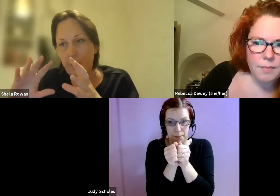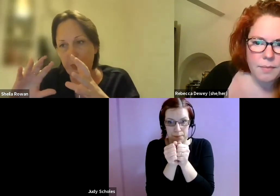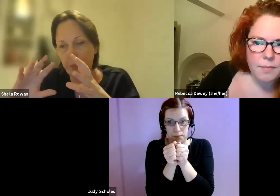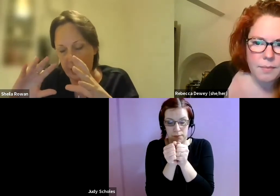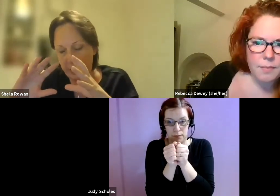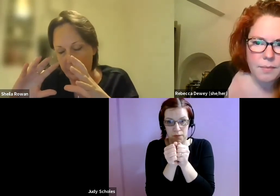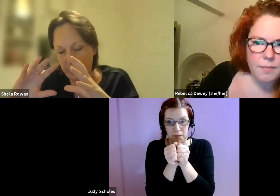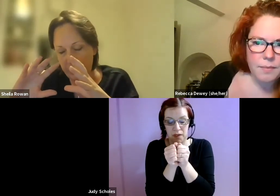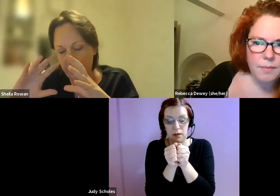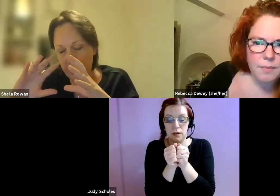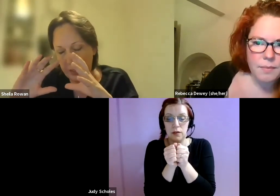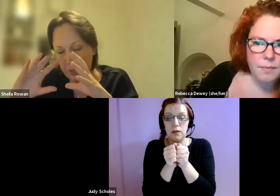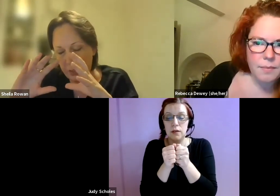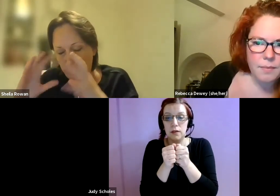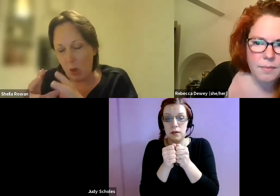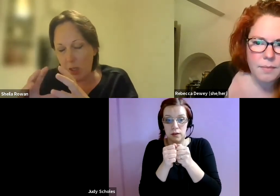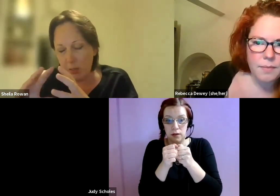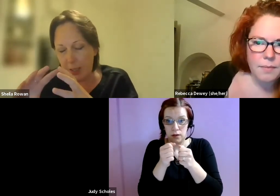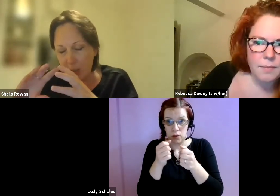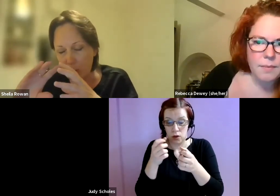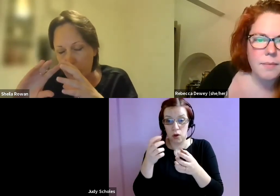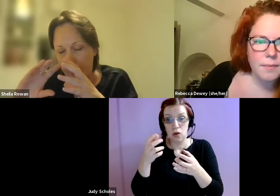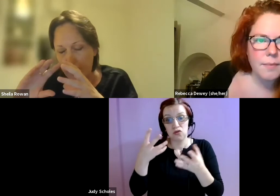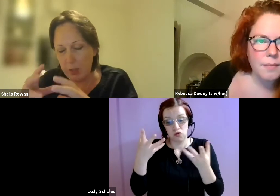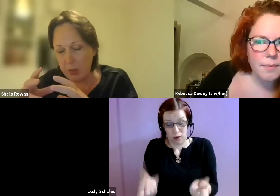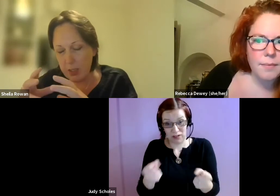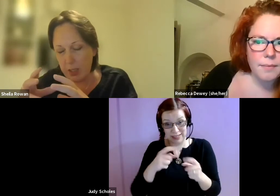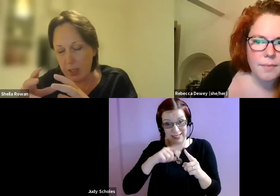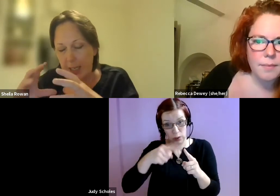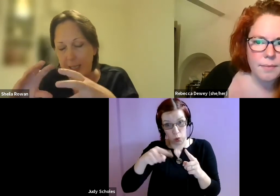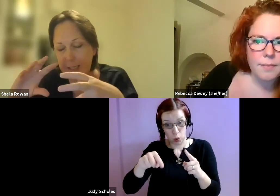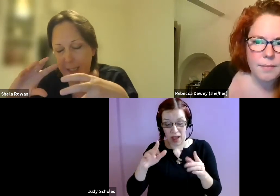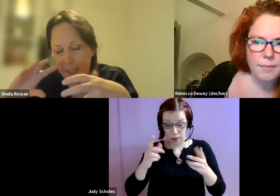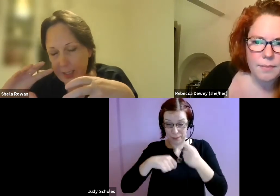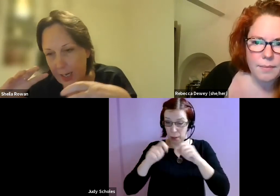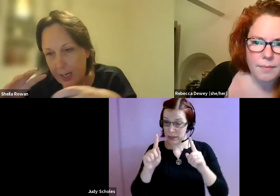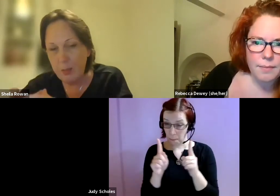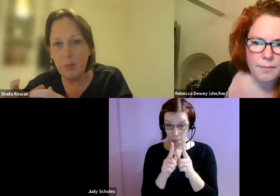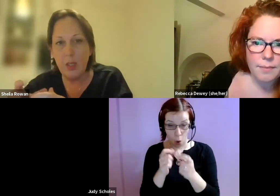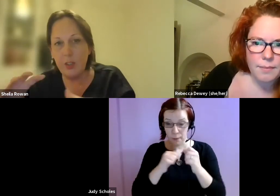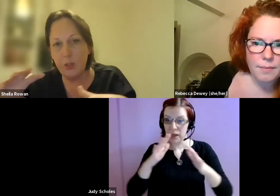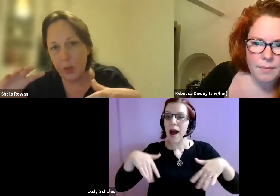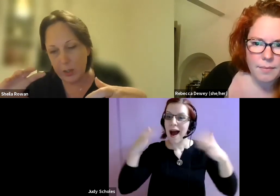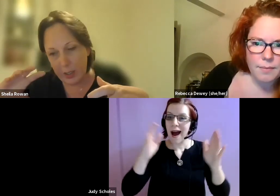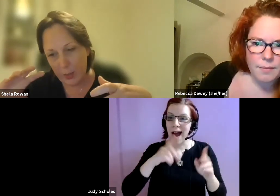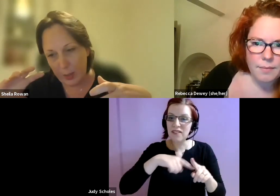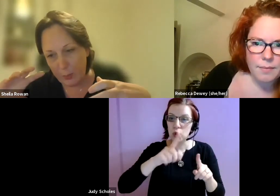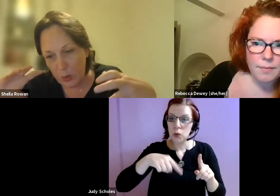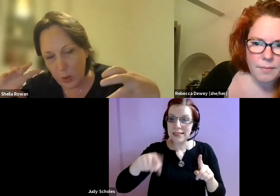signal gets smaller. It actually goes to quite high frequency, and it takes time. You've